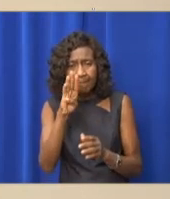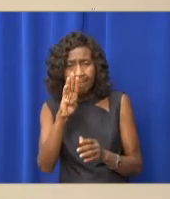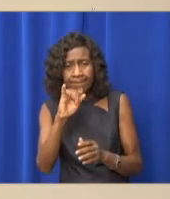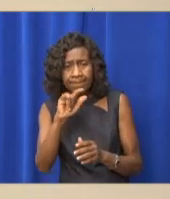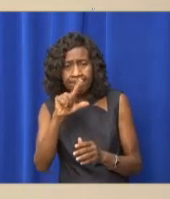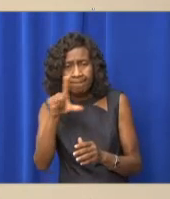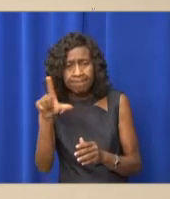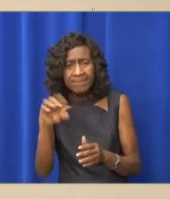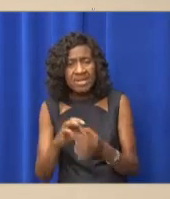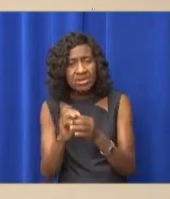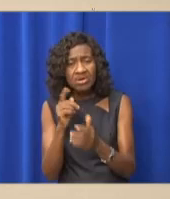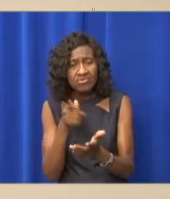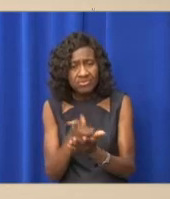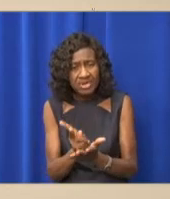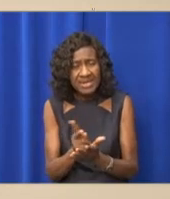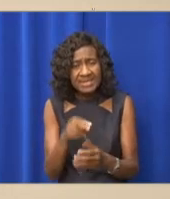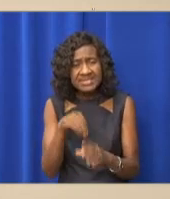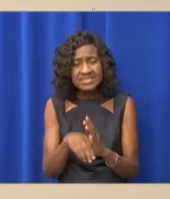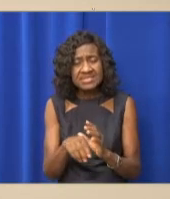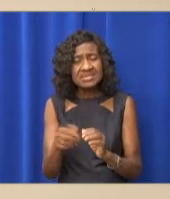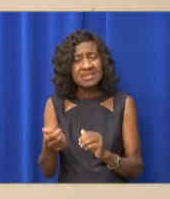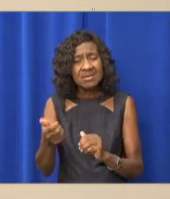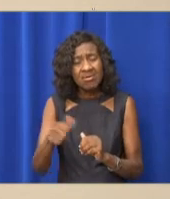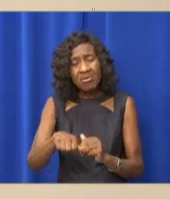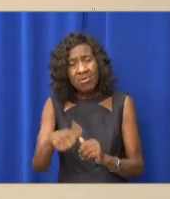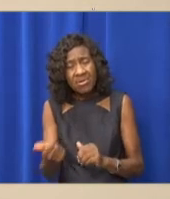Commonwealth. Ours is as good